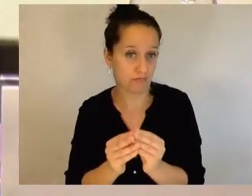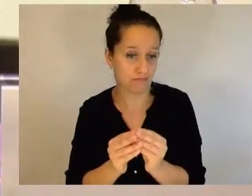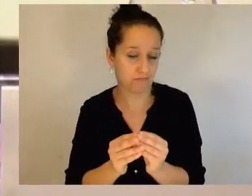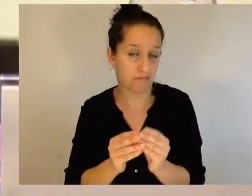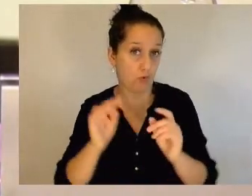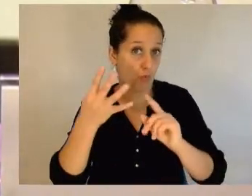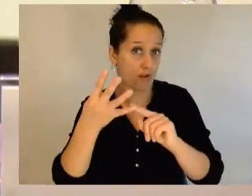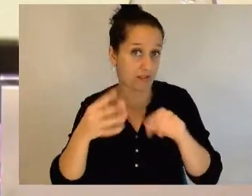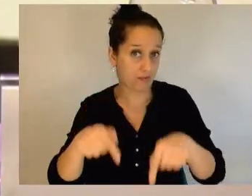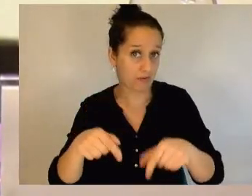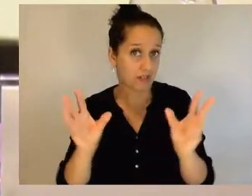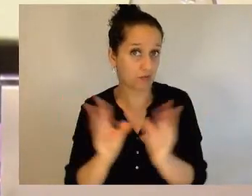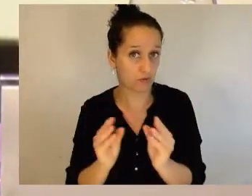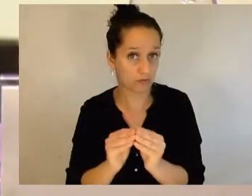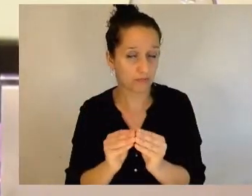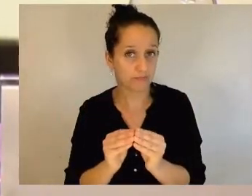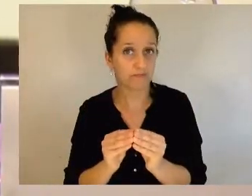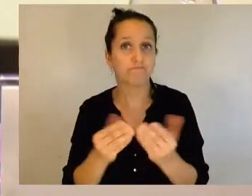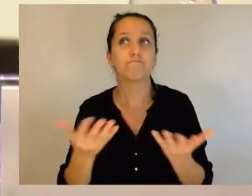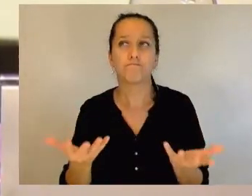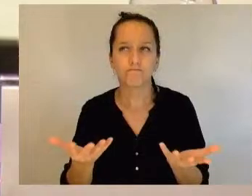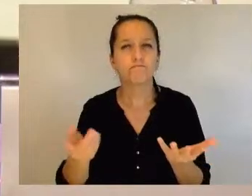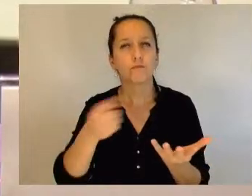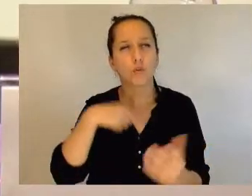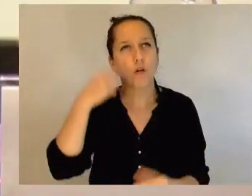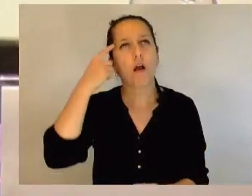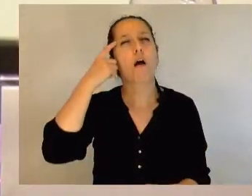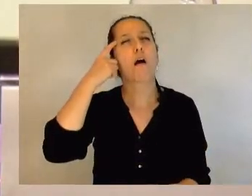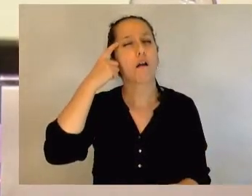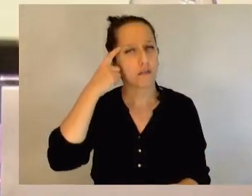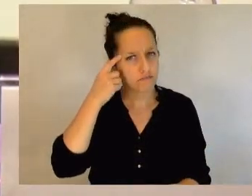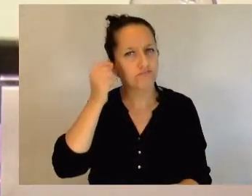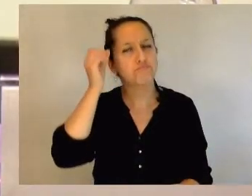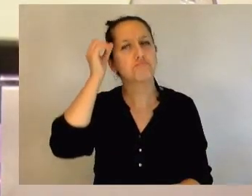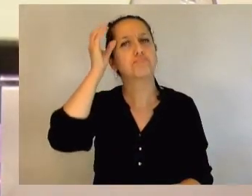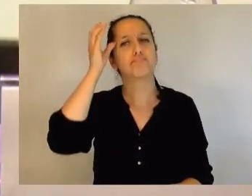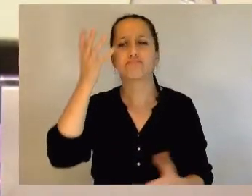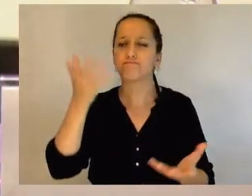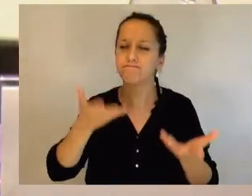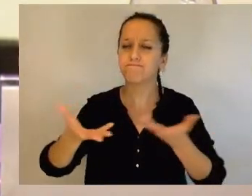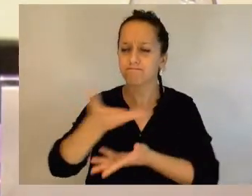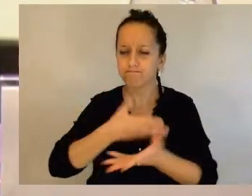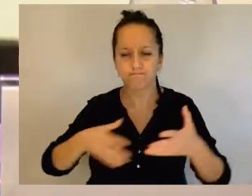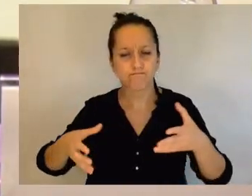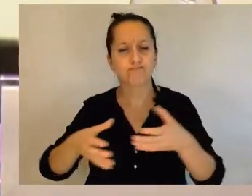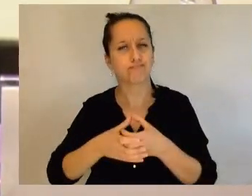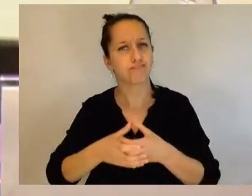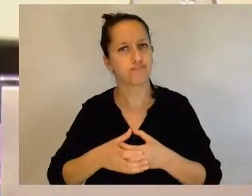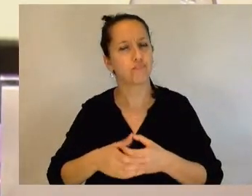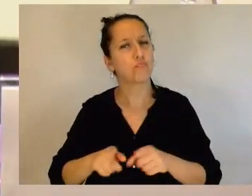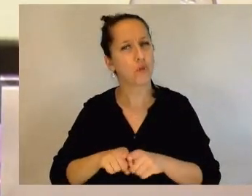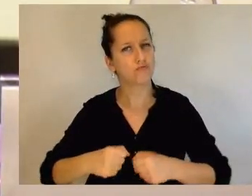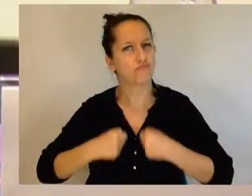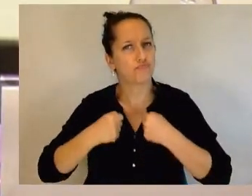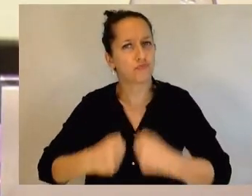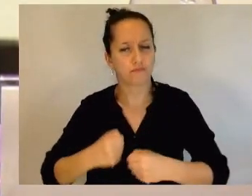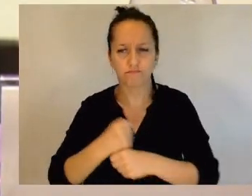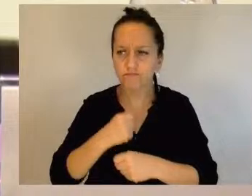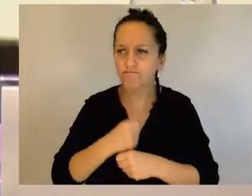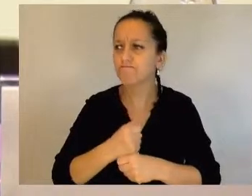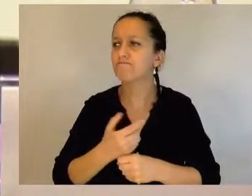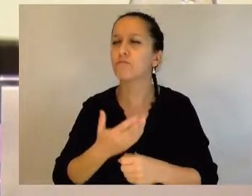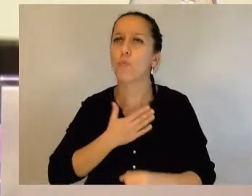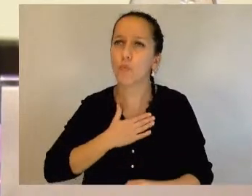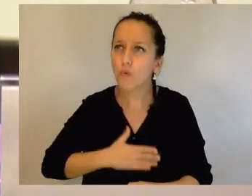marks a leap that we need to take. We can see the maturity of this body at ECLAC